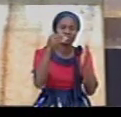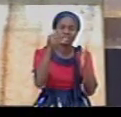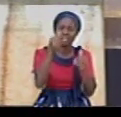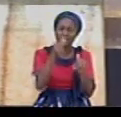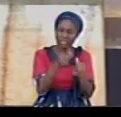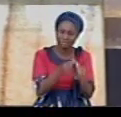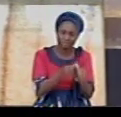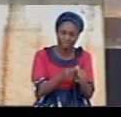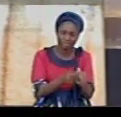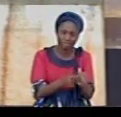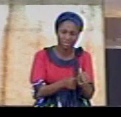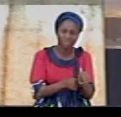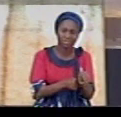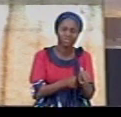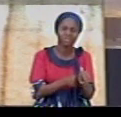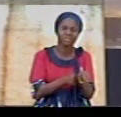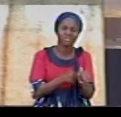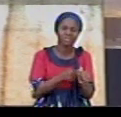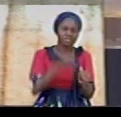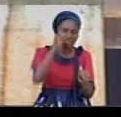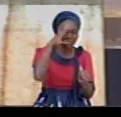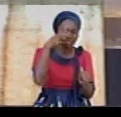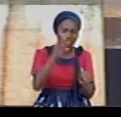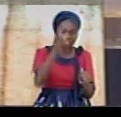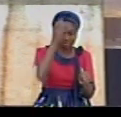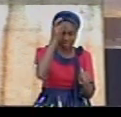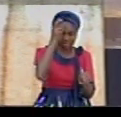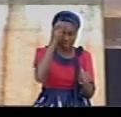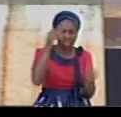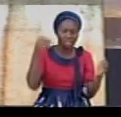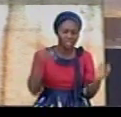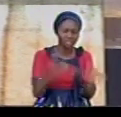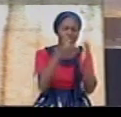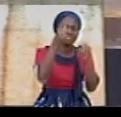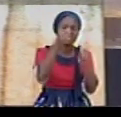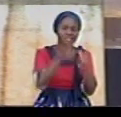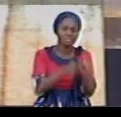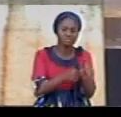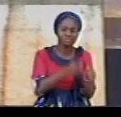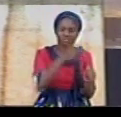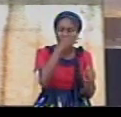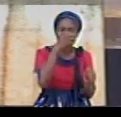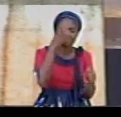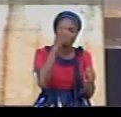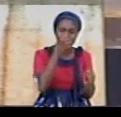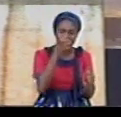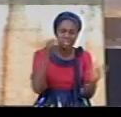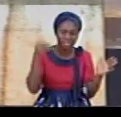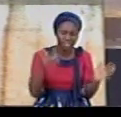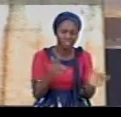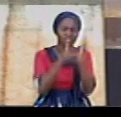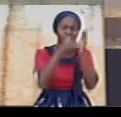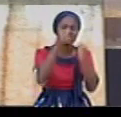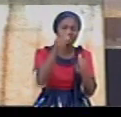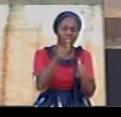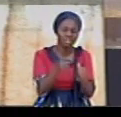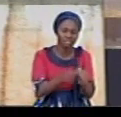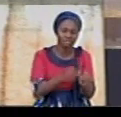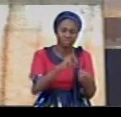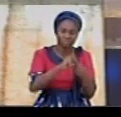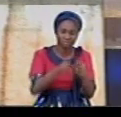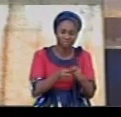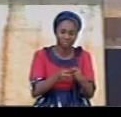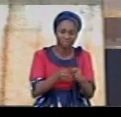every magic of the devil, against occultism, against every cause.